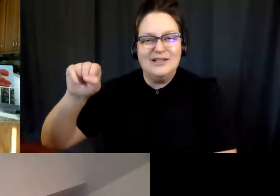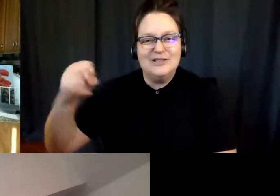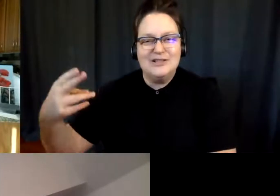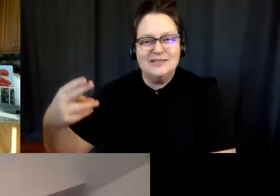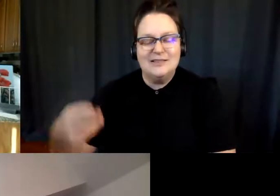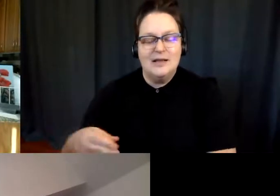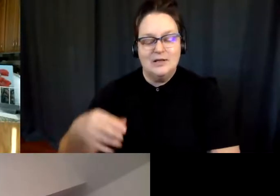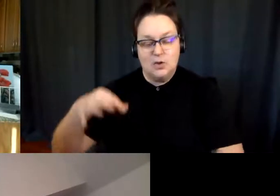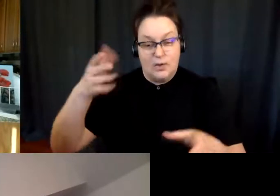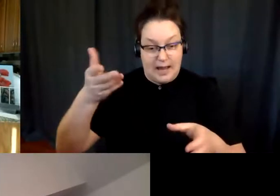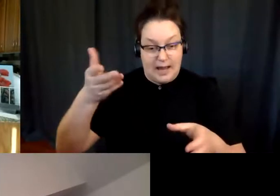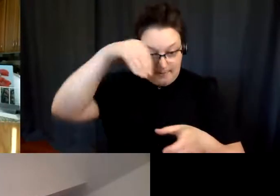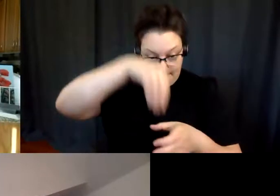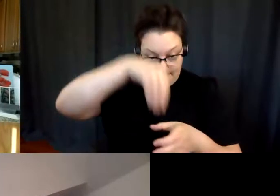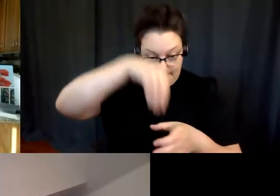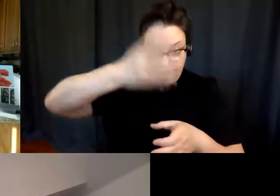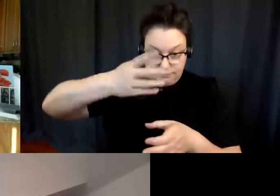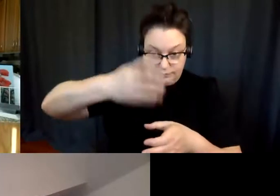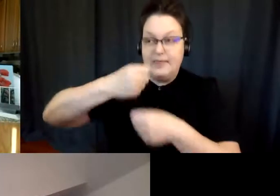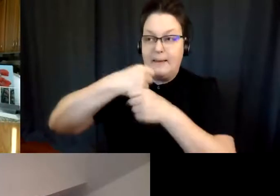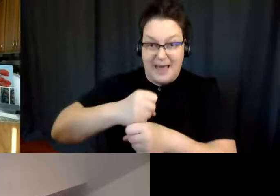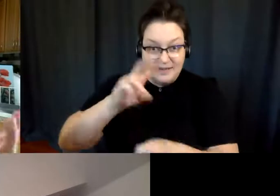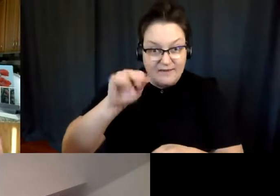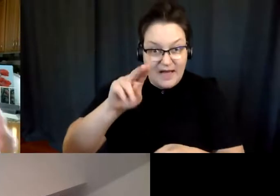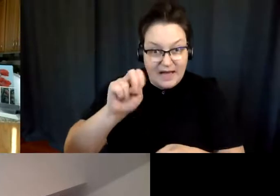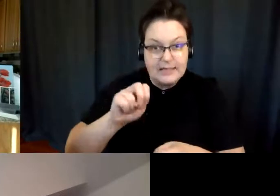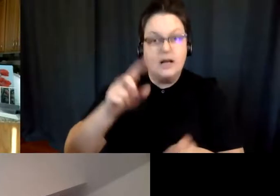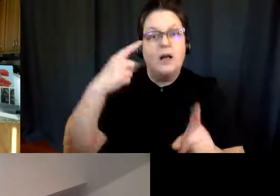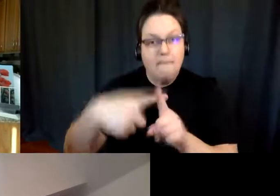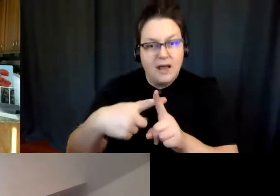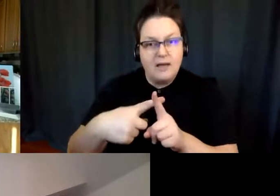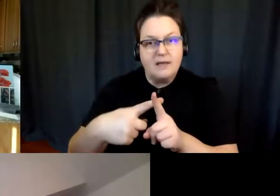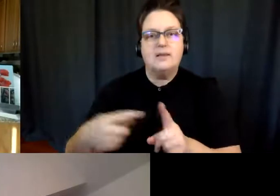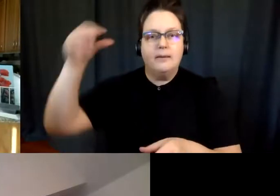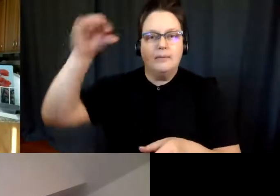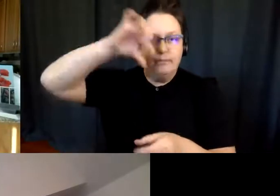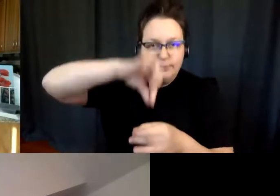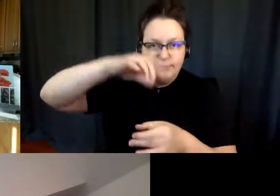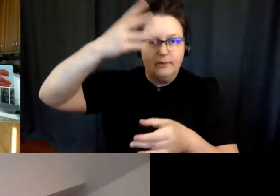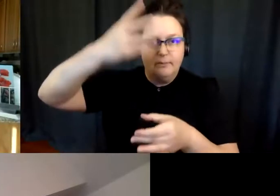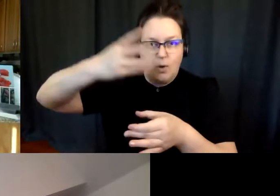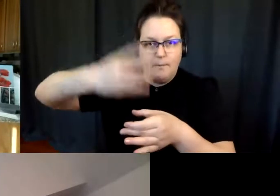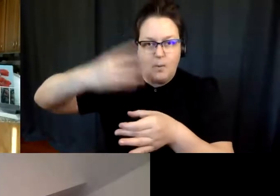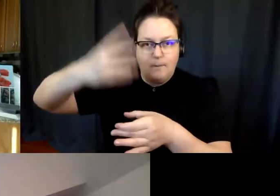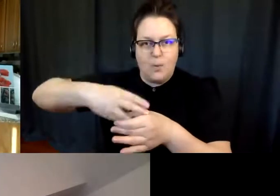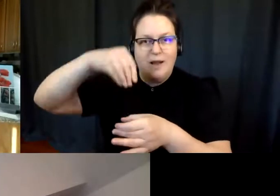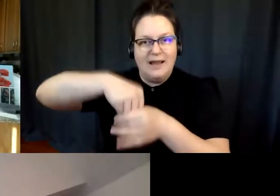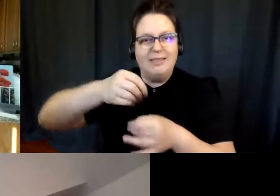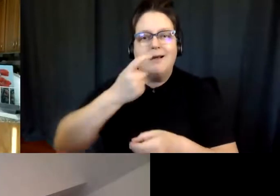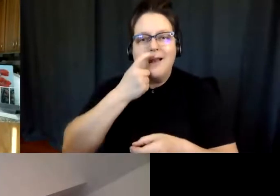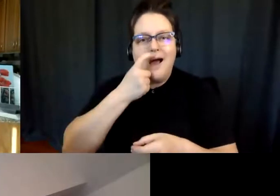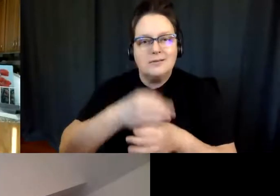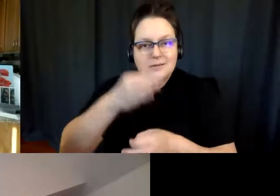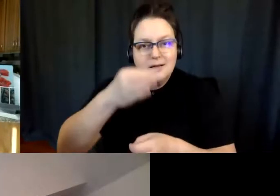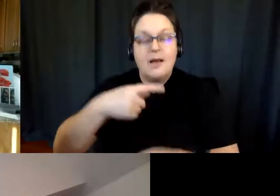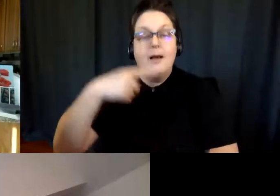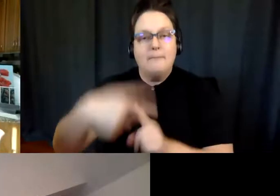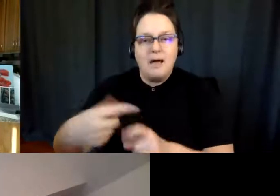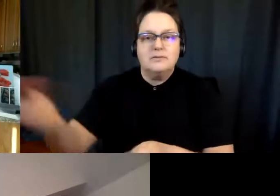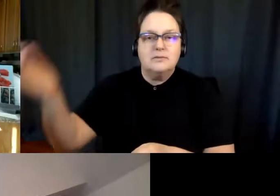it's not just the making the vaccine, it's getting it in the glass bottle.